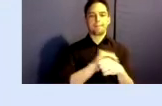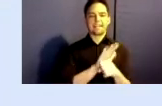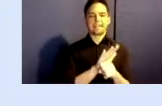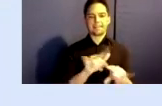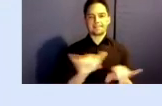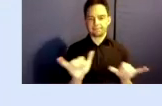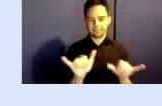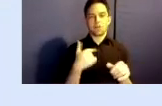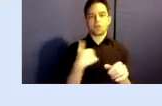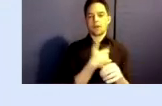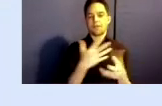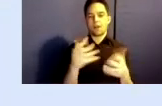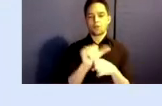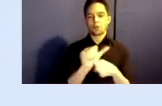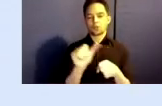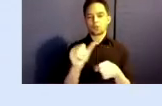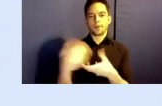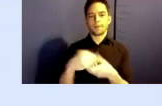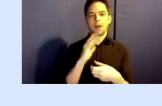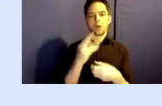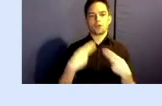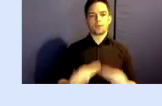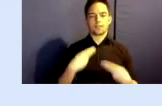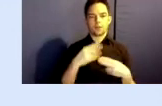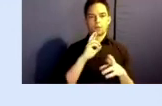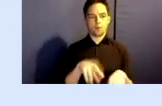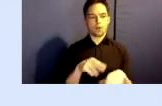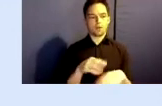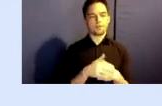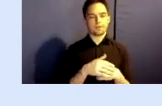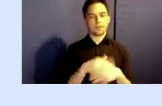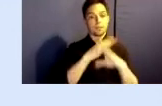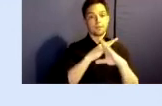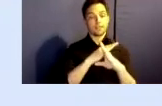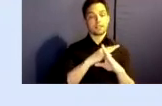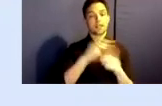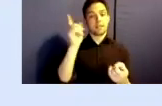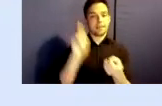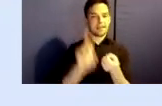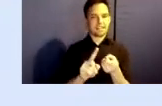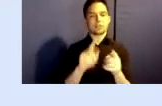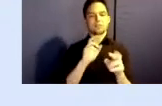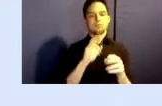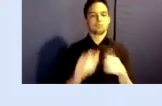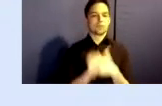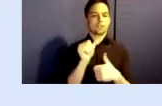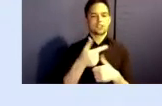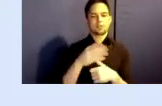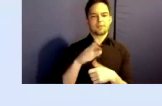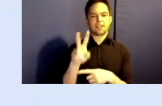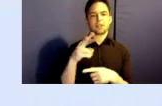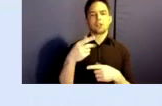to do to implement our humanitarian response in a way that prevents and mitigates the risks of GBV during